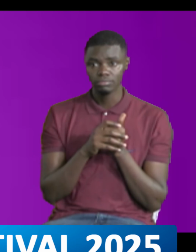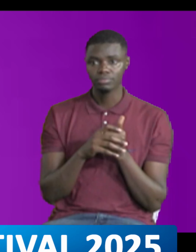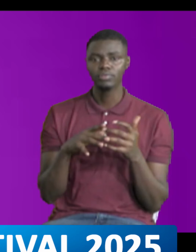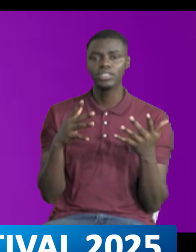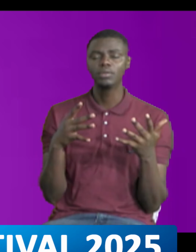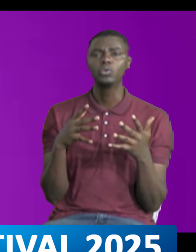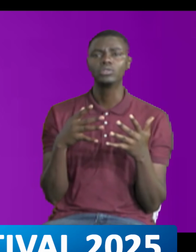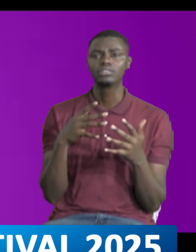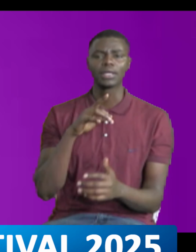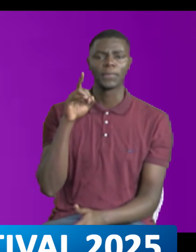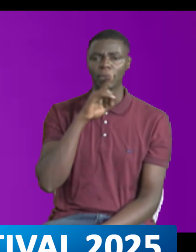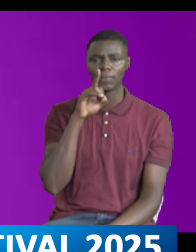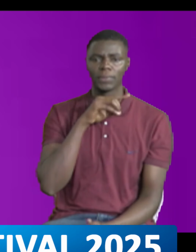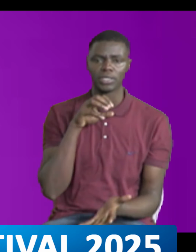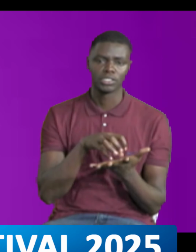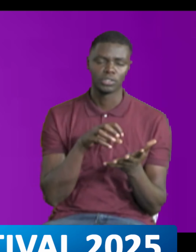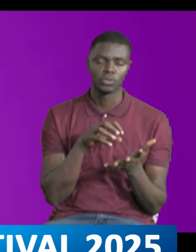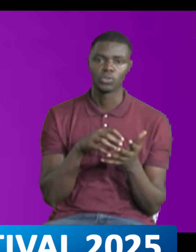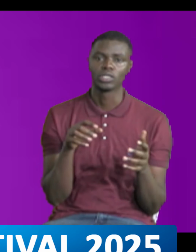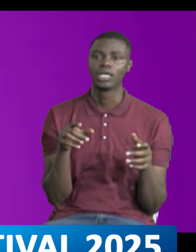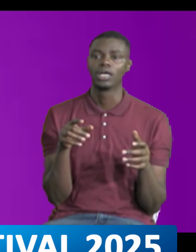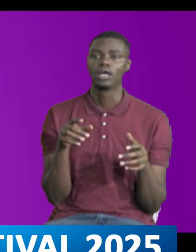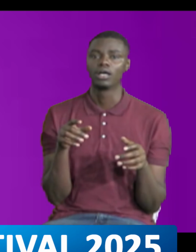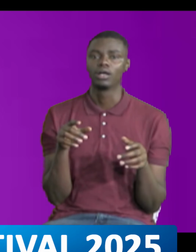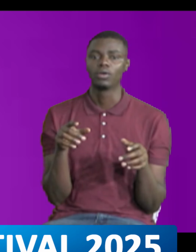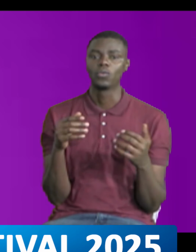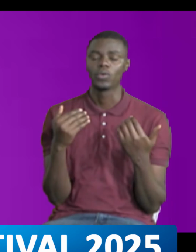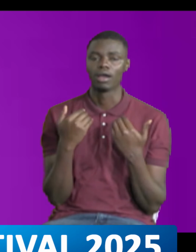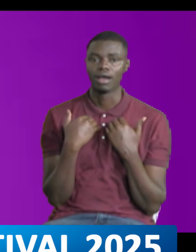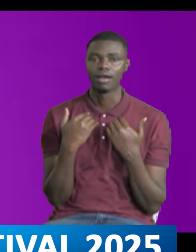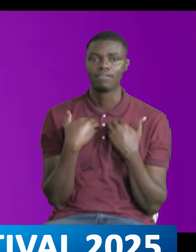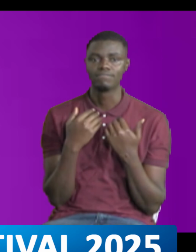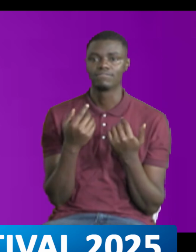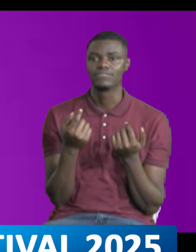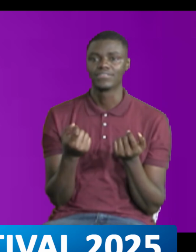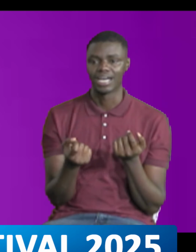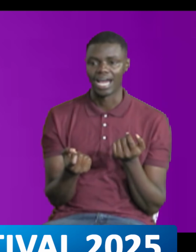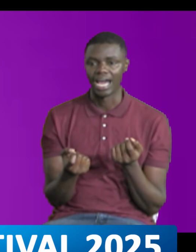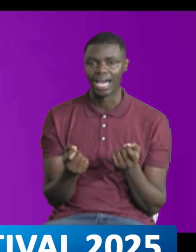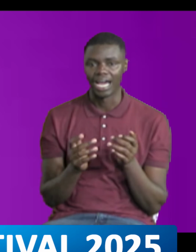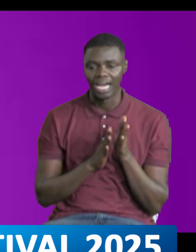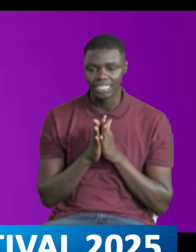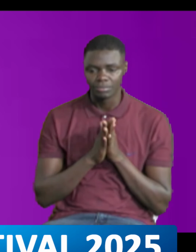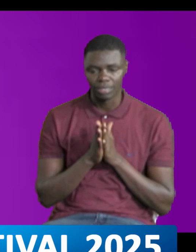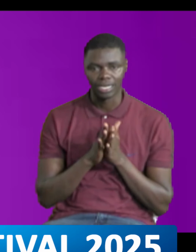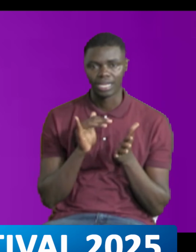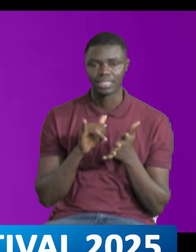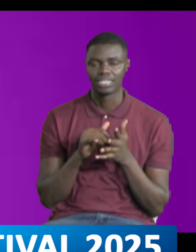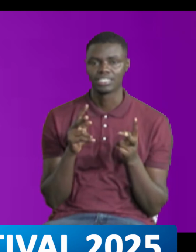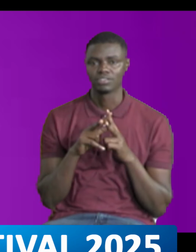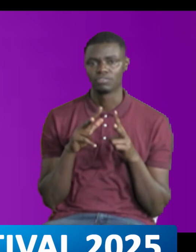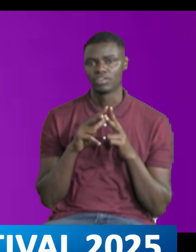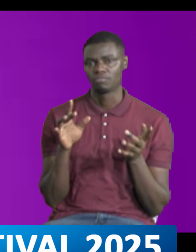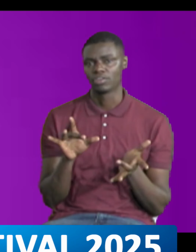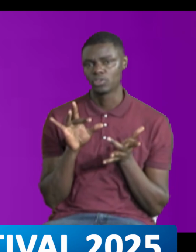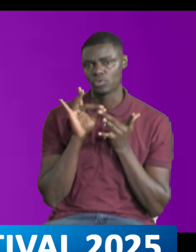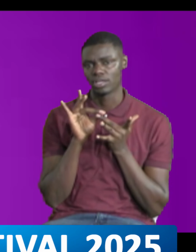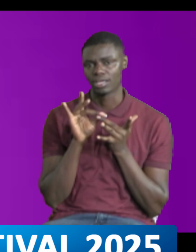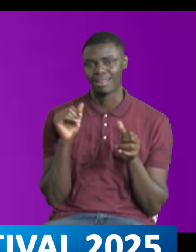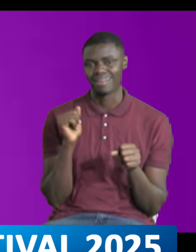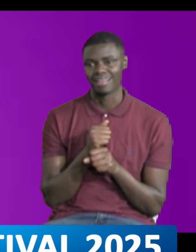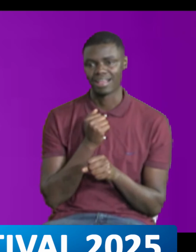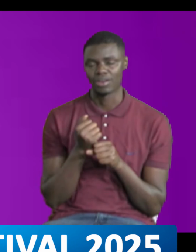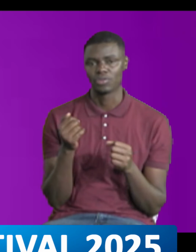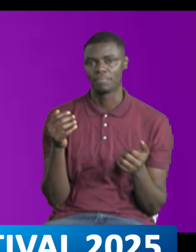strenuous situations, we still have a spark that is unique, that is that cannot